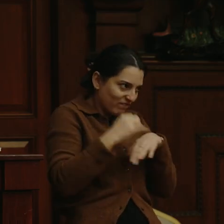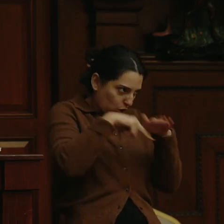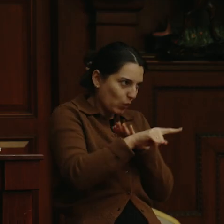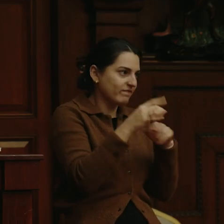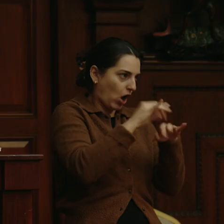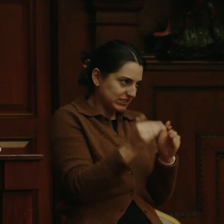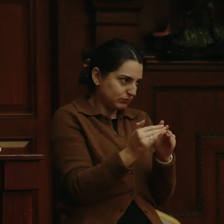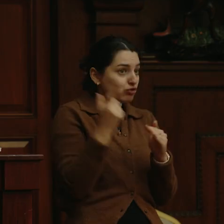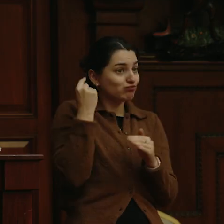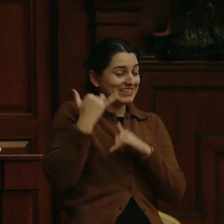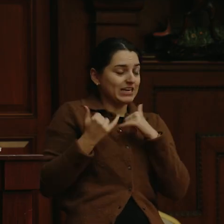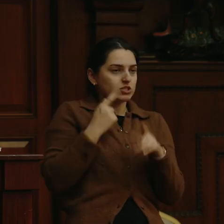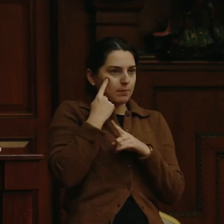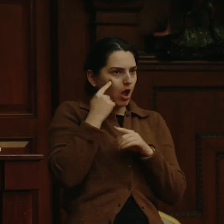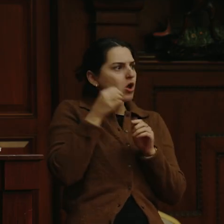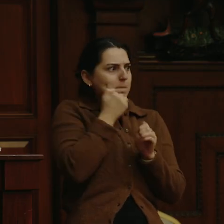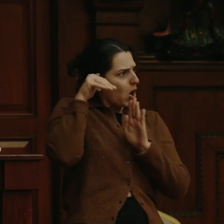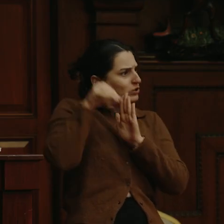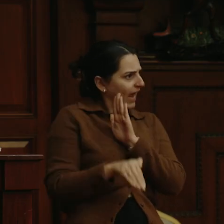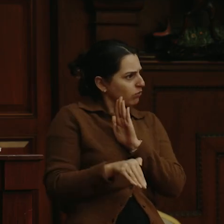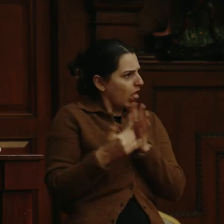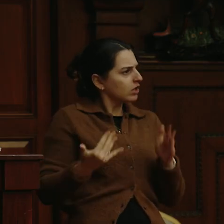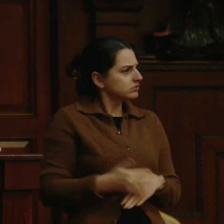more recent years we looked at that this had decreased quite a bit.